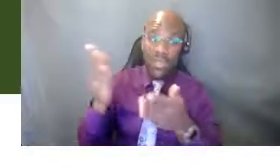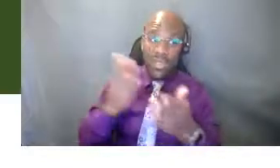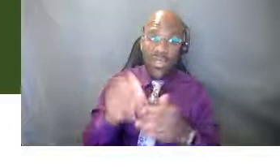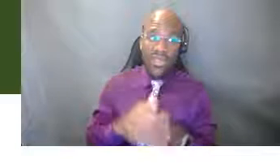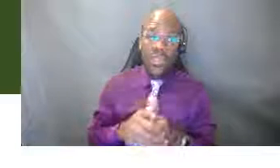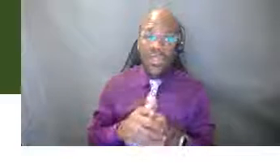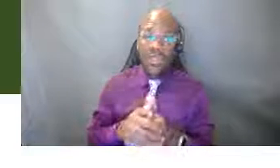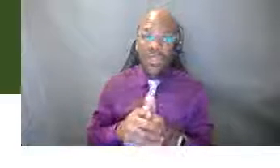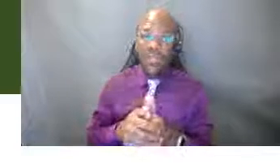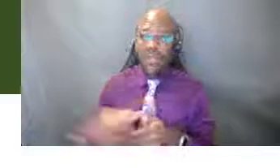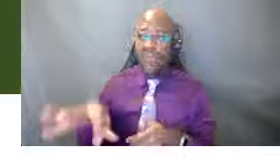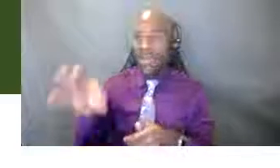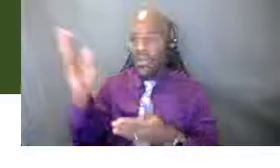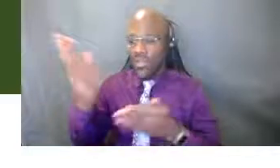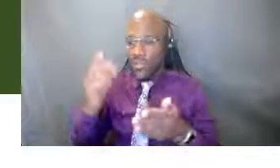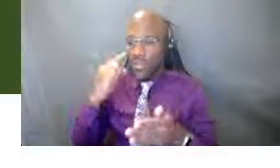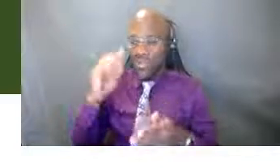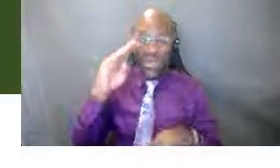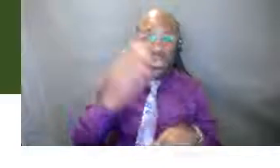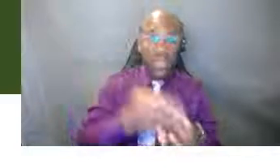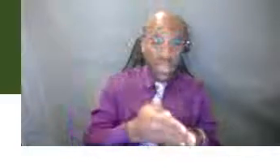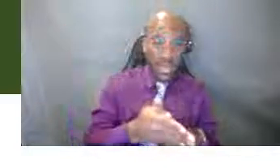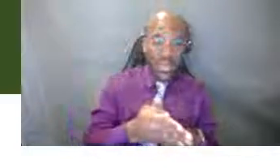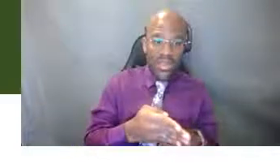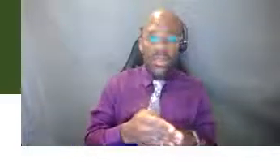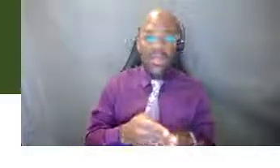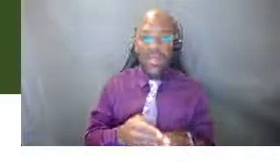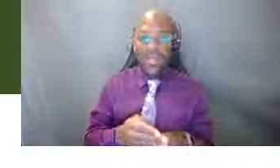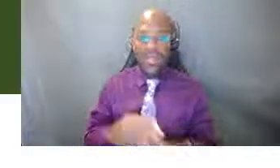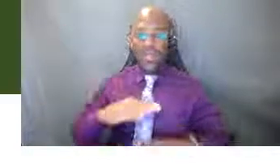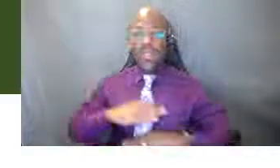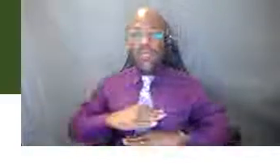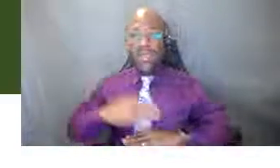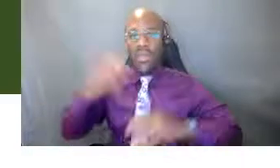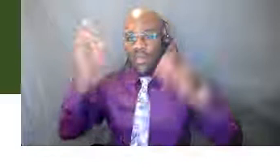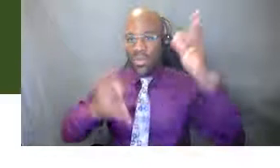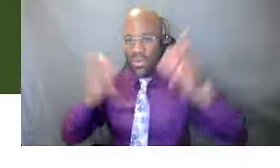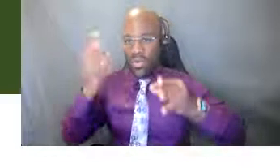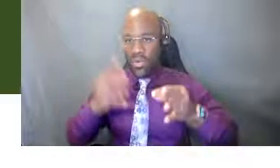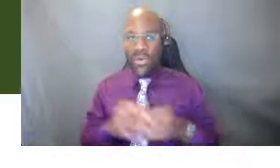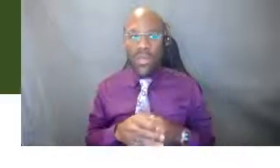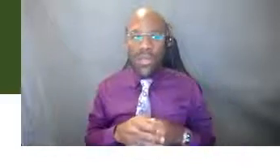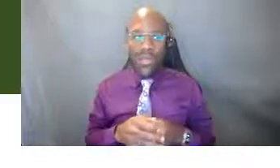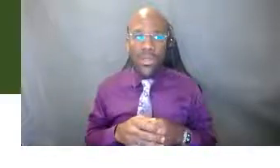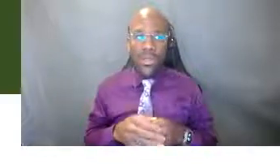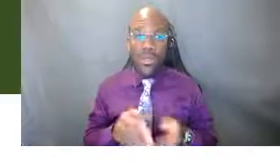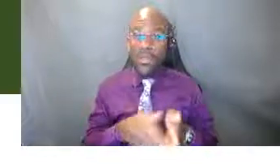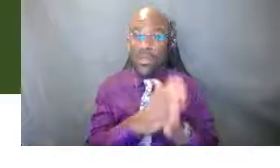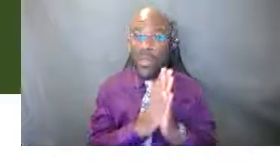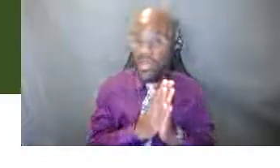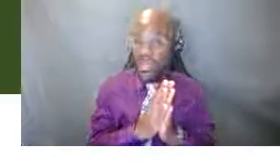her son needed and to fulfill the court order. So again, the request was